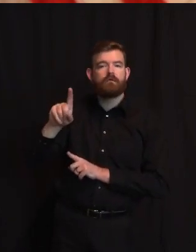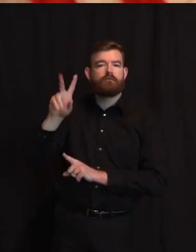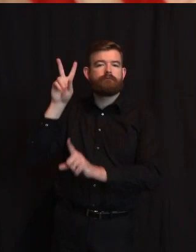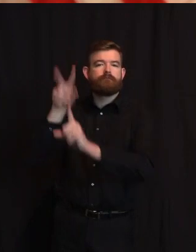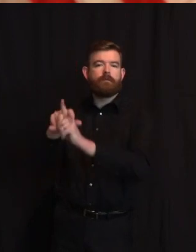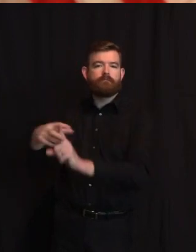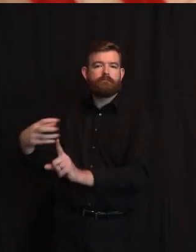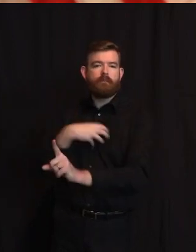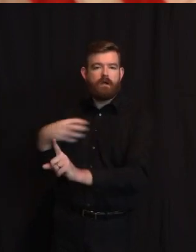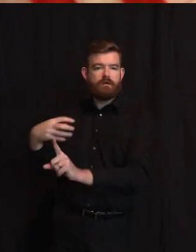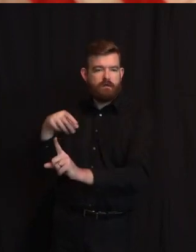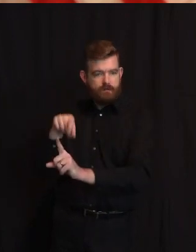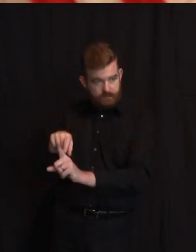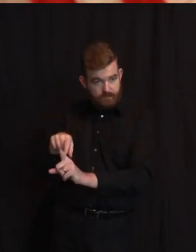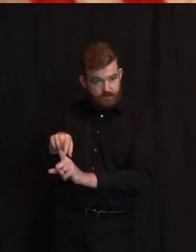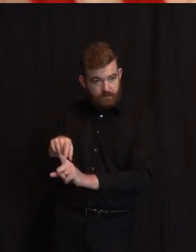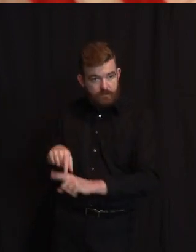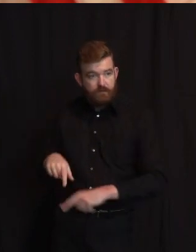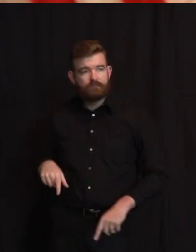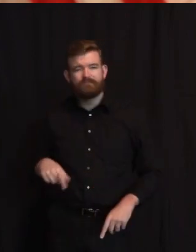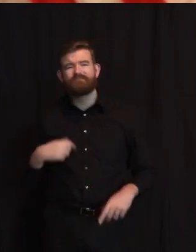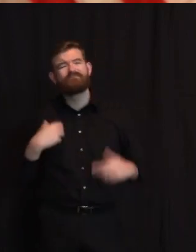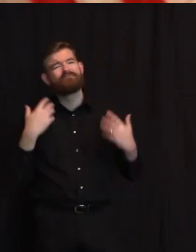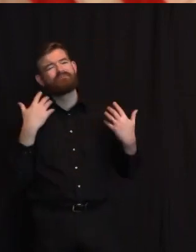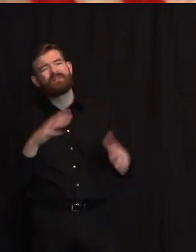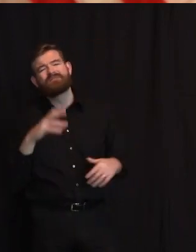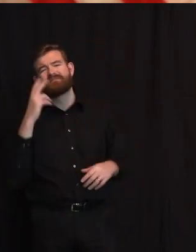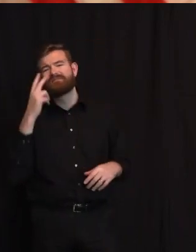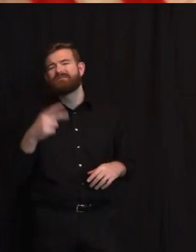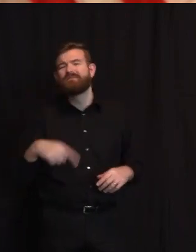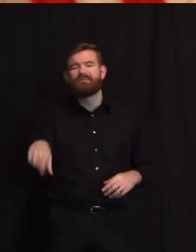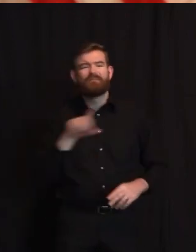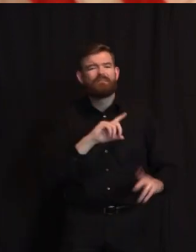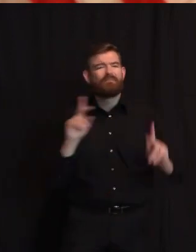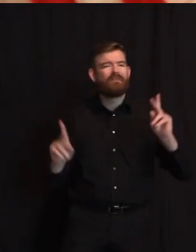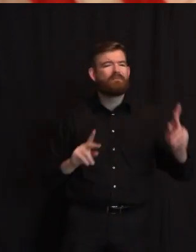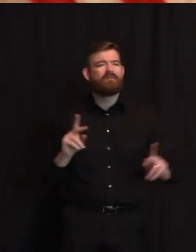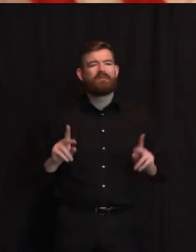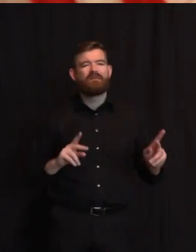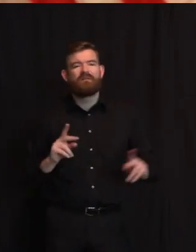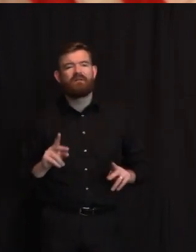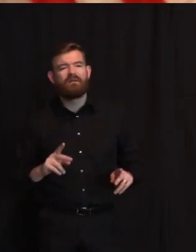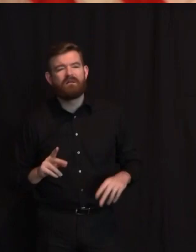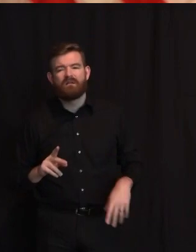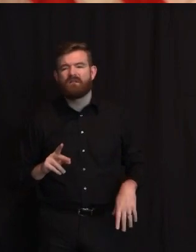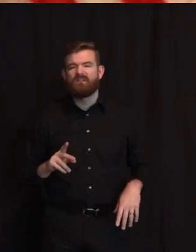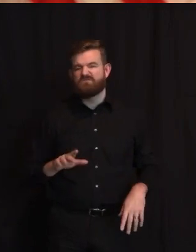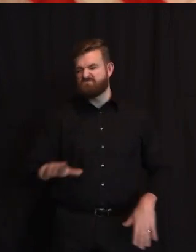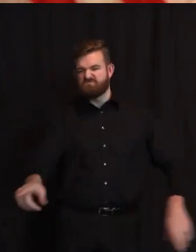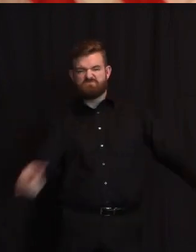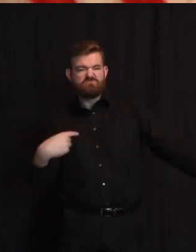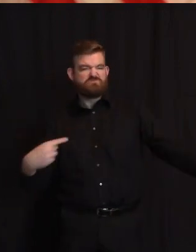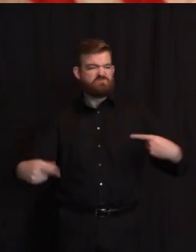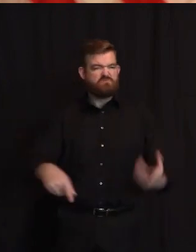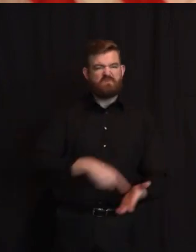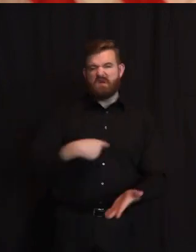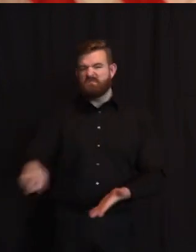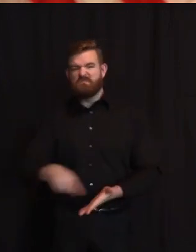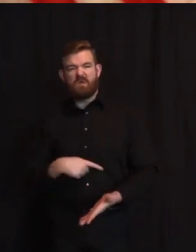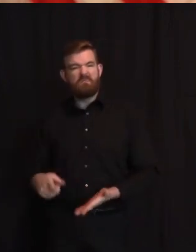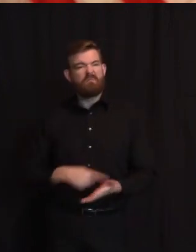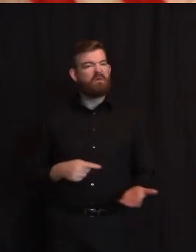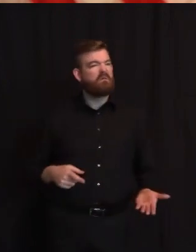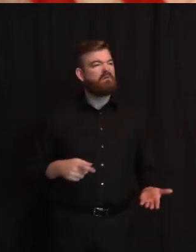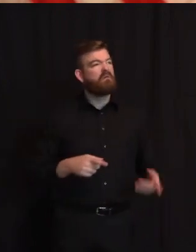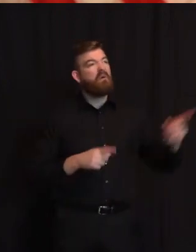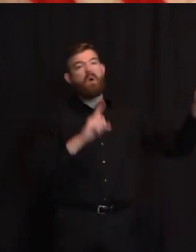covid19.nj.gov. This is no time to be throwing your weight around as a landlord or as anybody else for that matter. Judy, do you